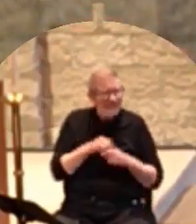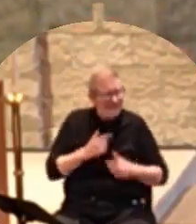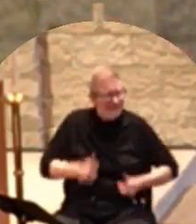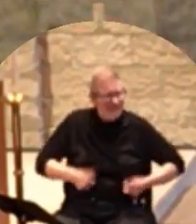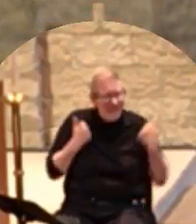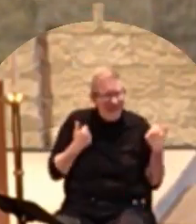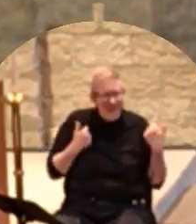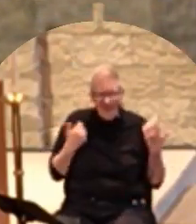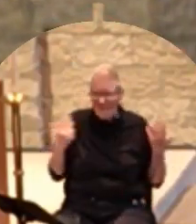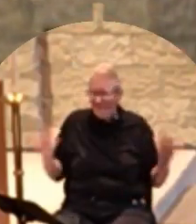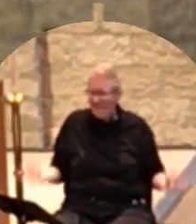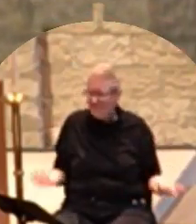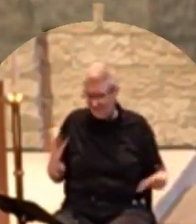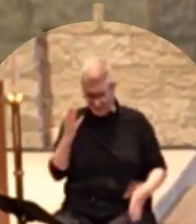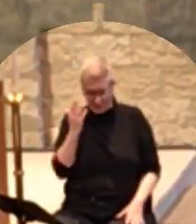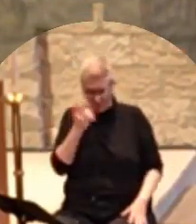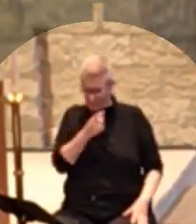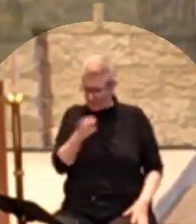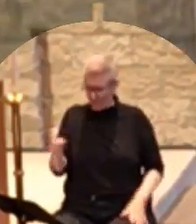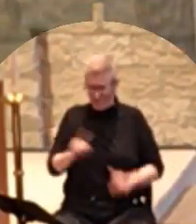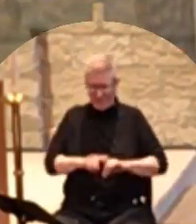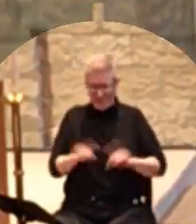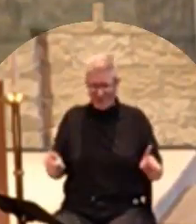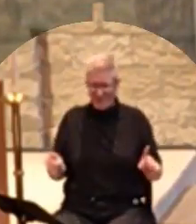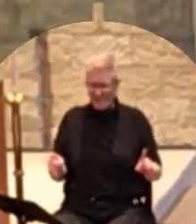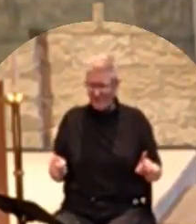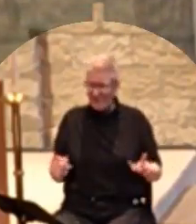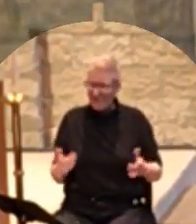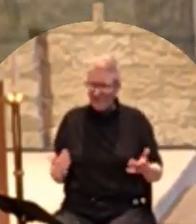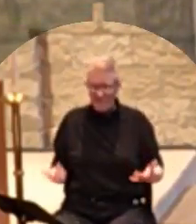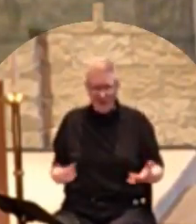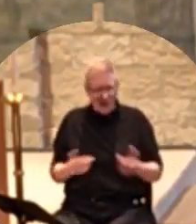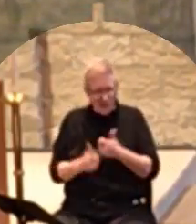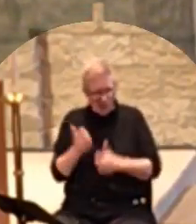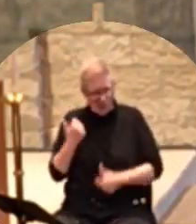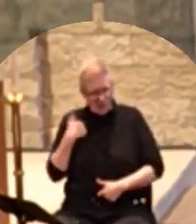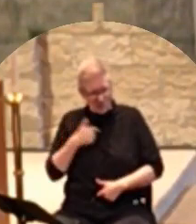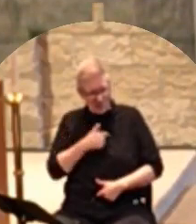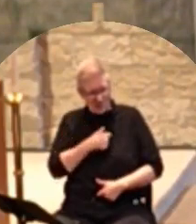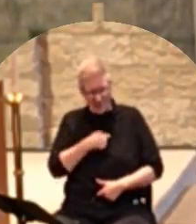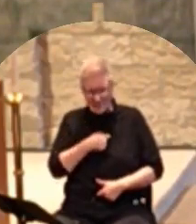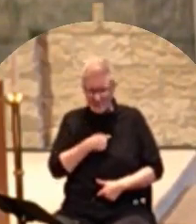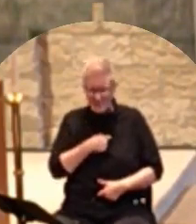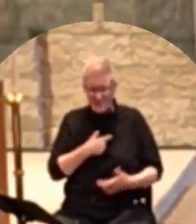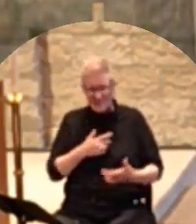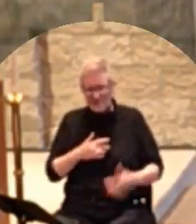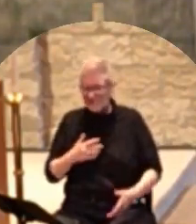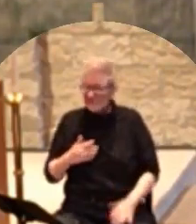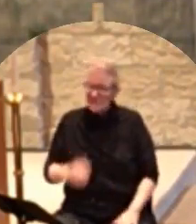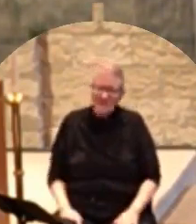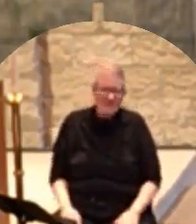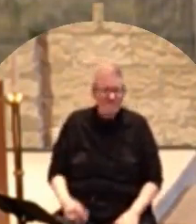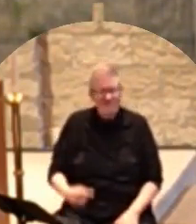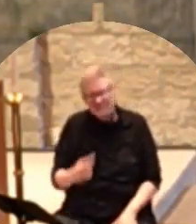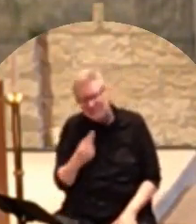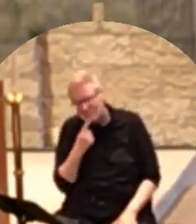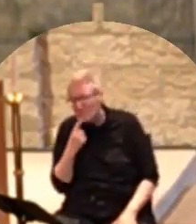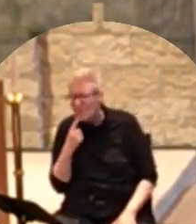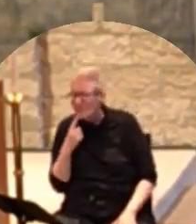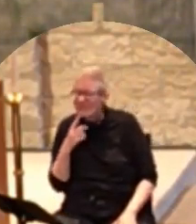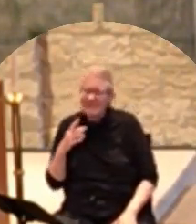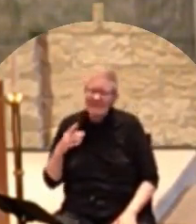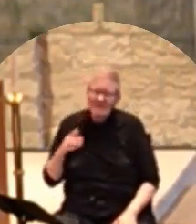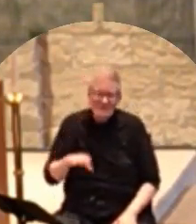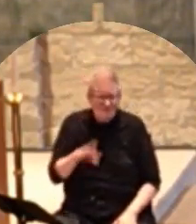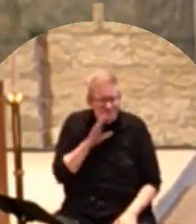why should you be any different? Most of us do. Most of us get to that point of discouragement and fear.